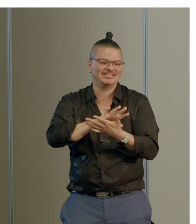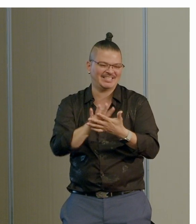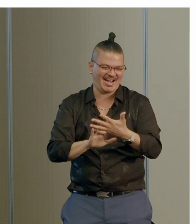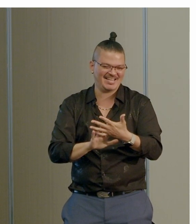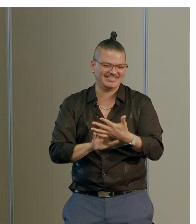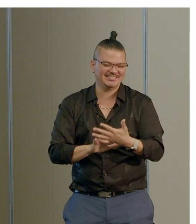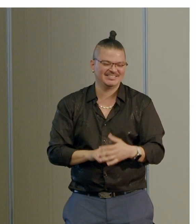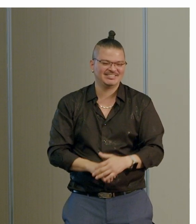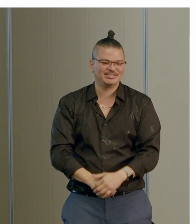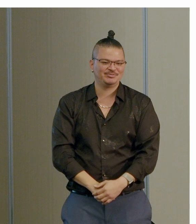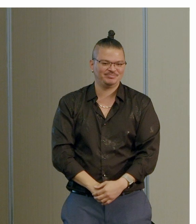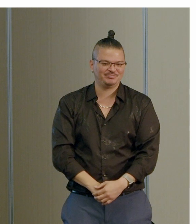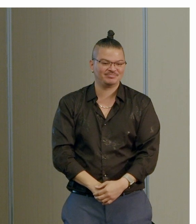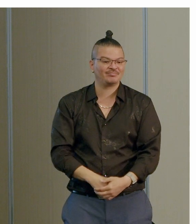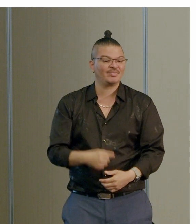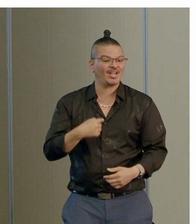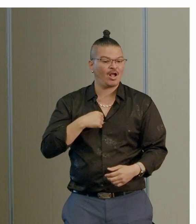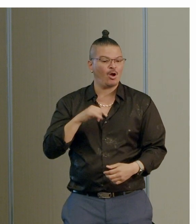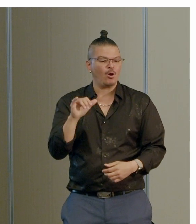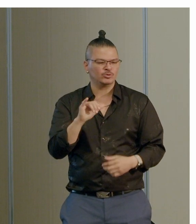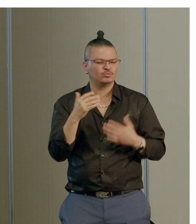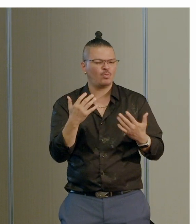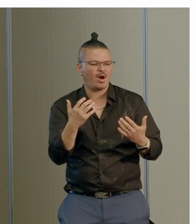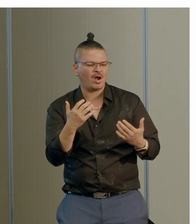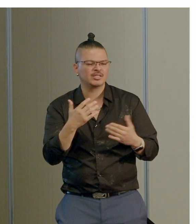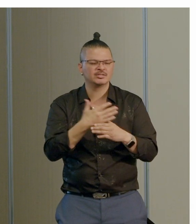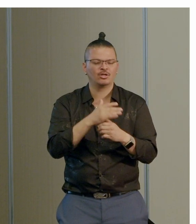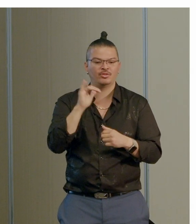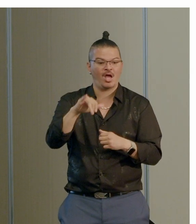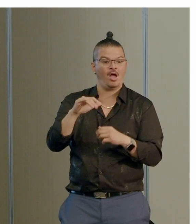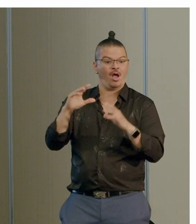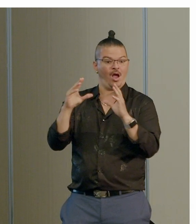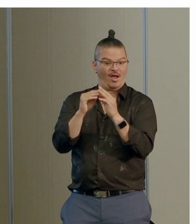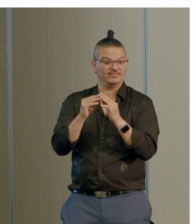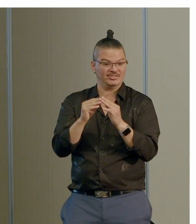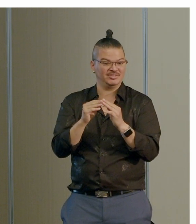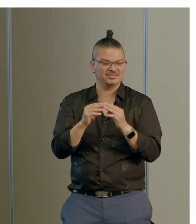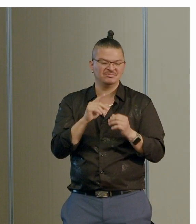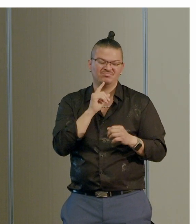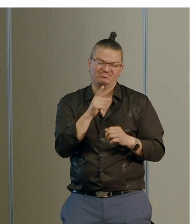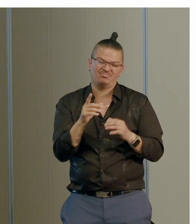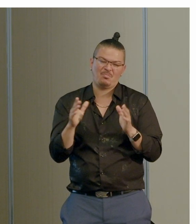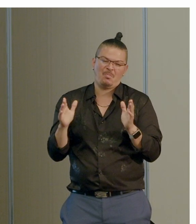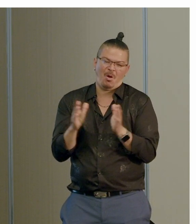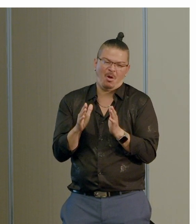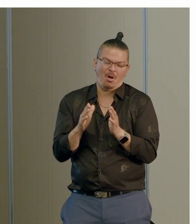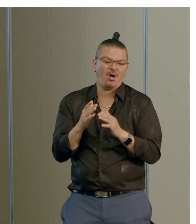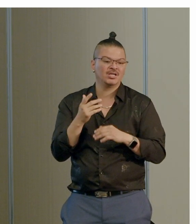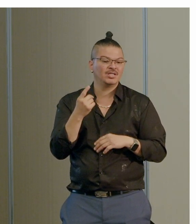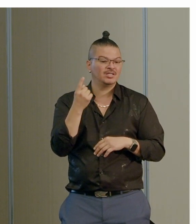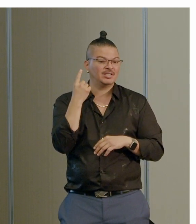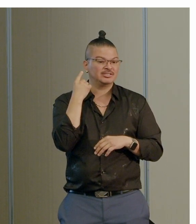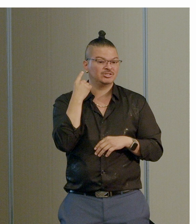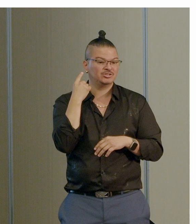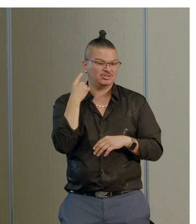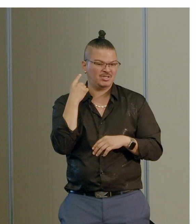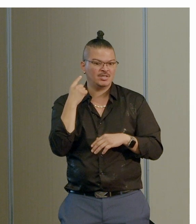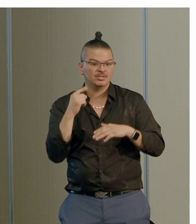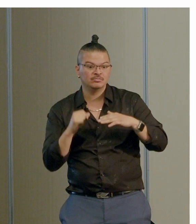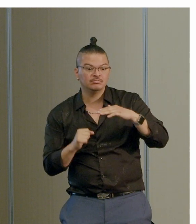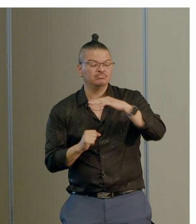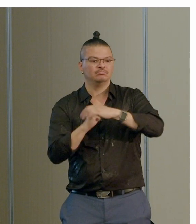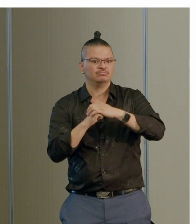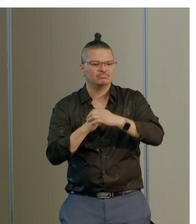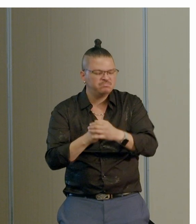want to share that accessibility conference that started out really small last year sold out. And I